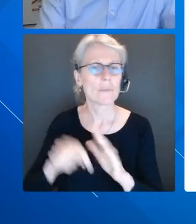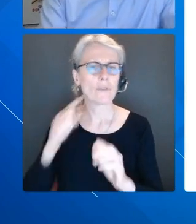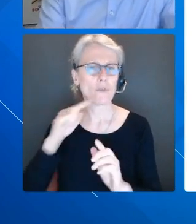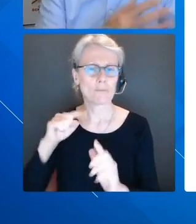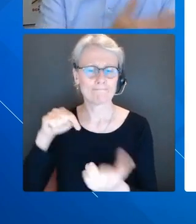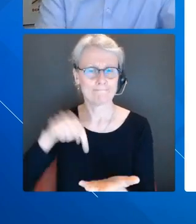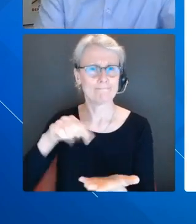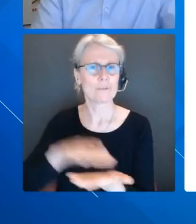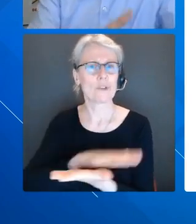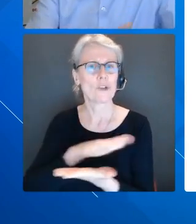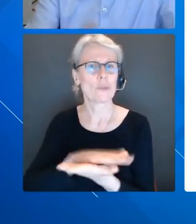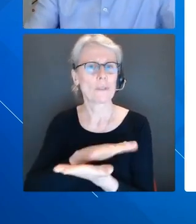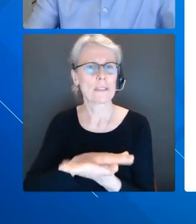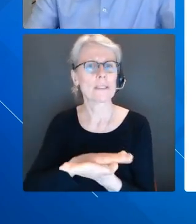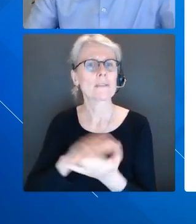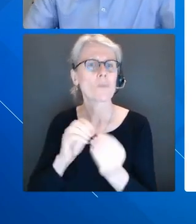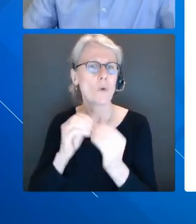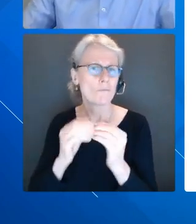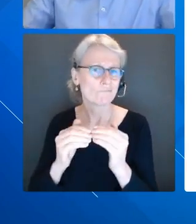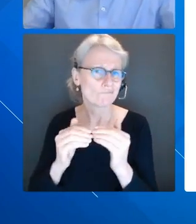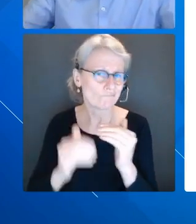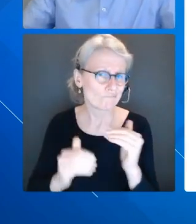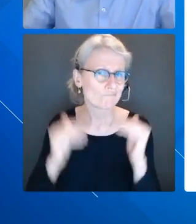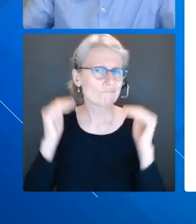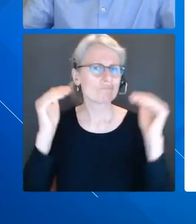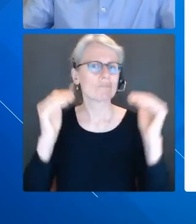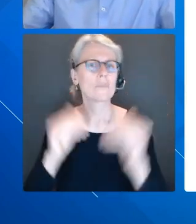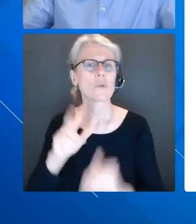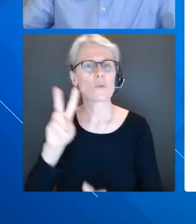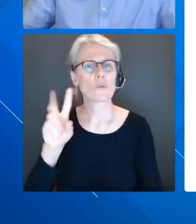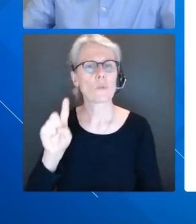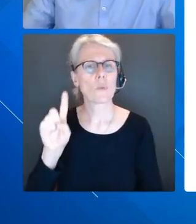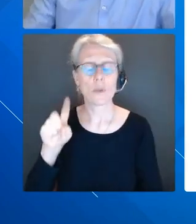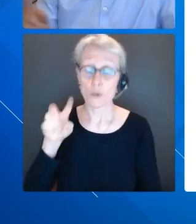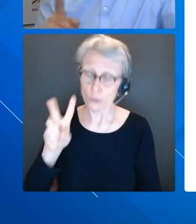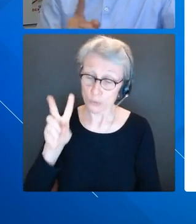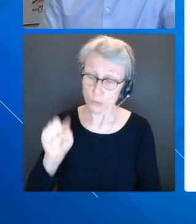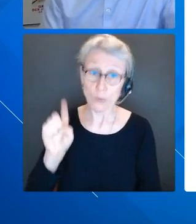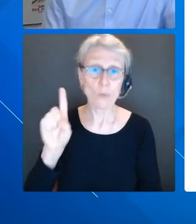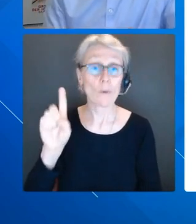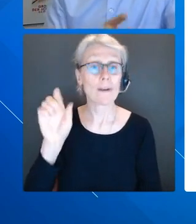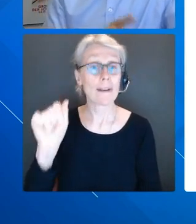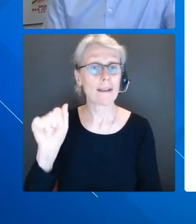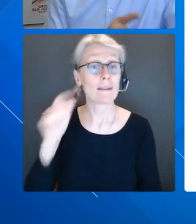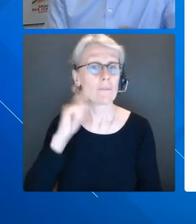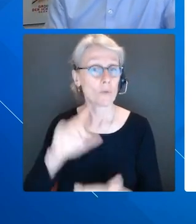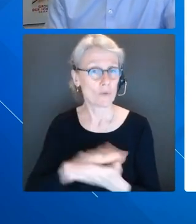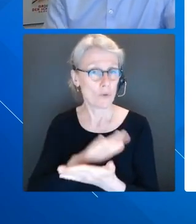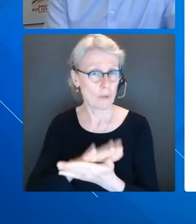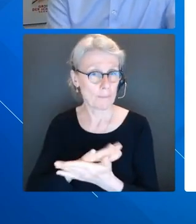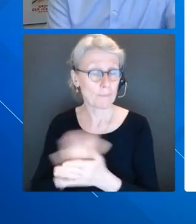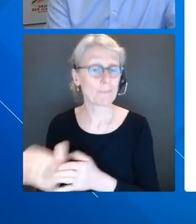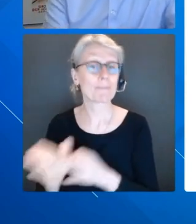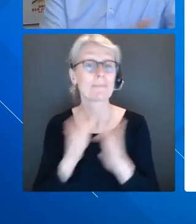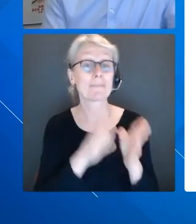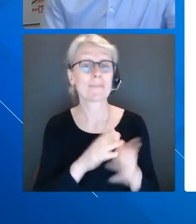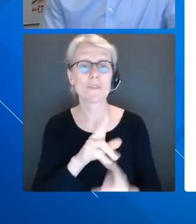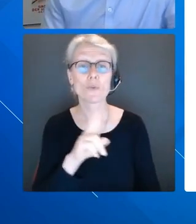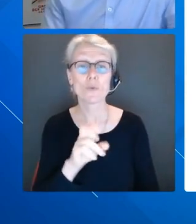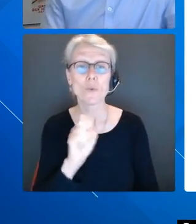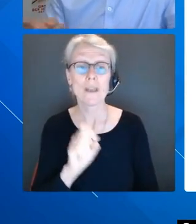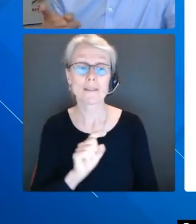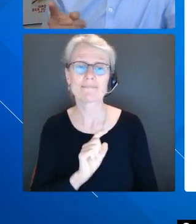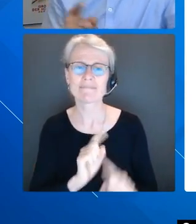augmented WCAG 2.1 AA to include documents. US is slightly different. We go